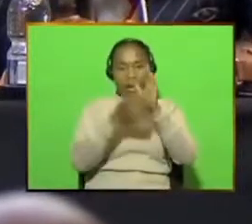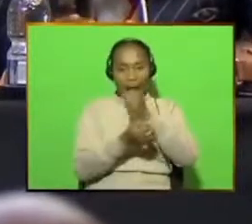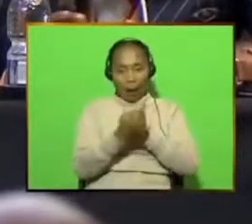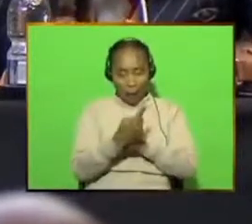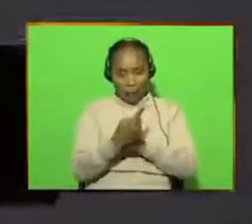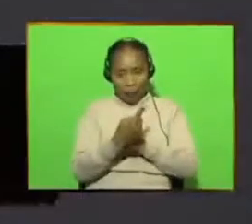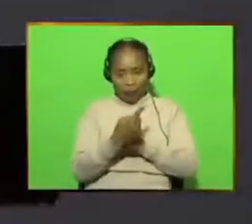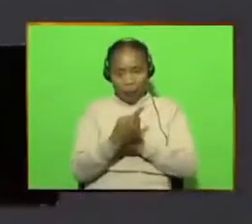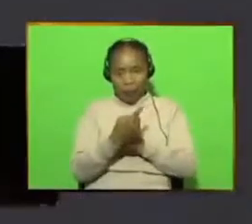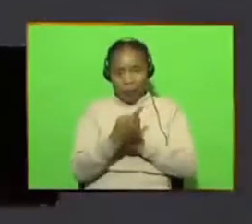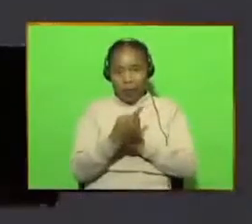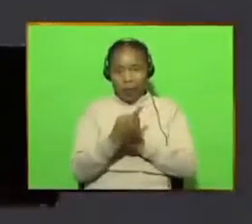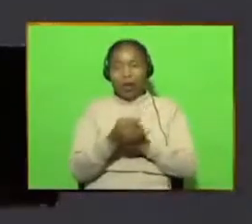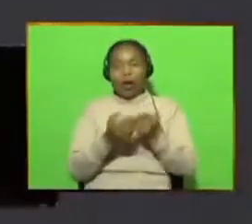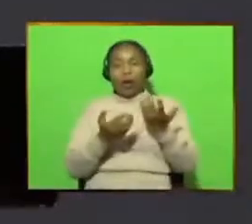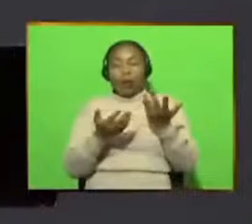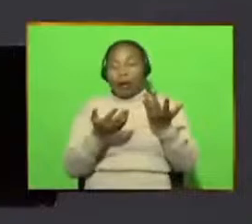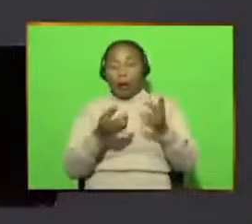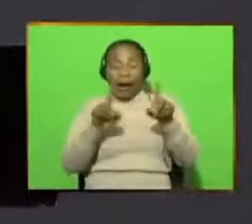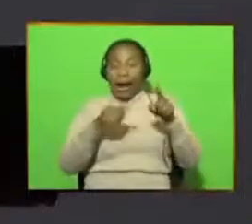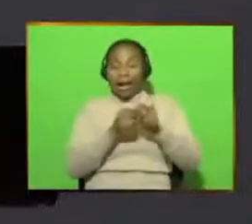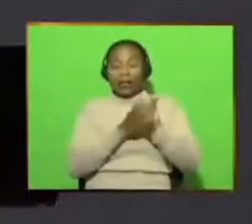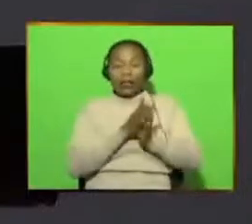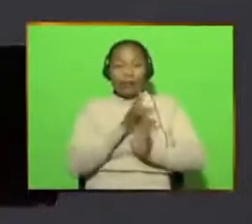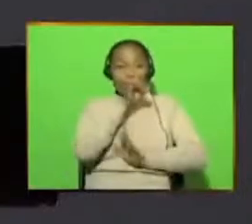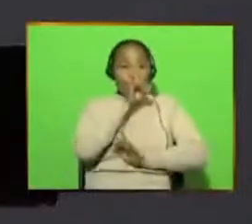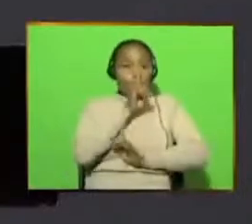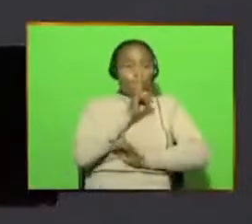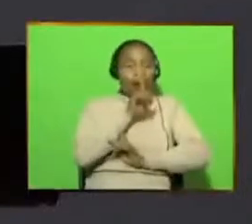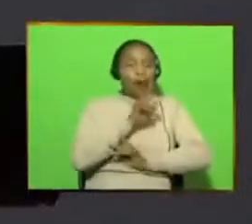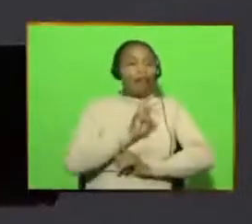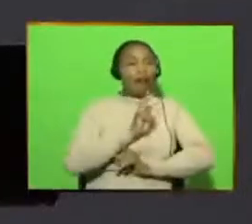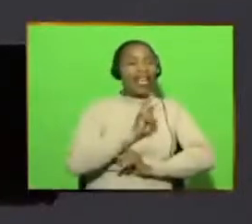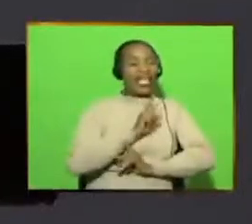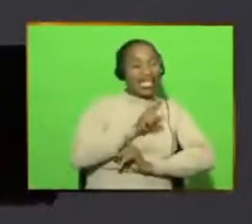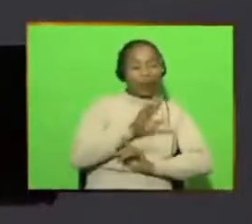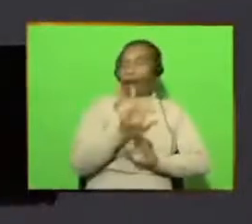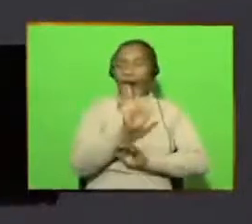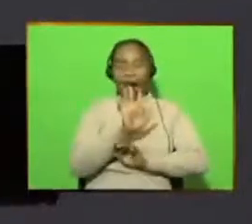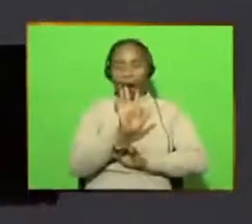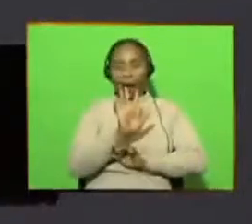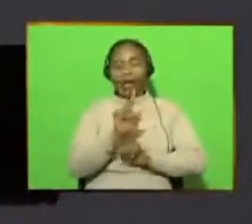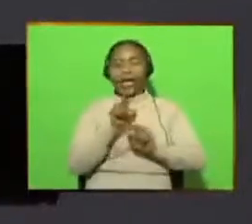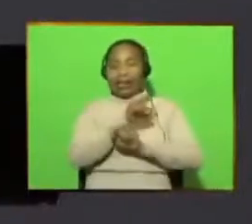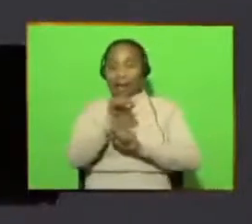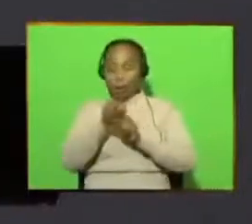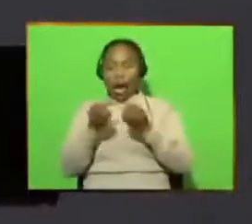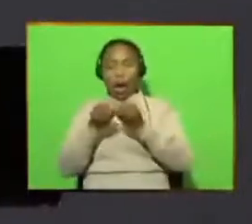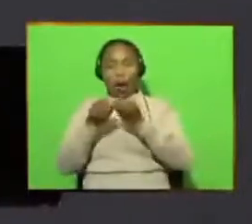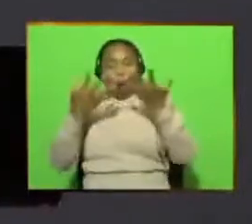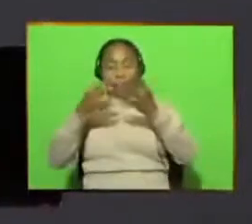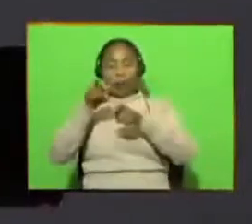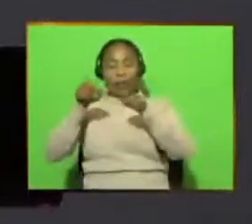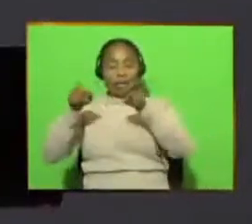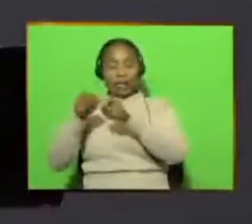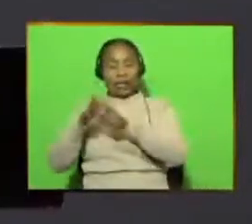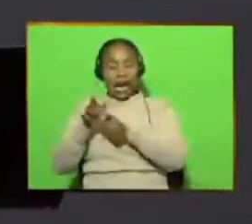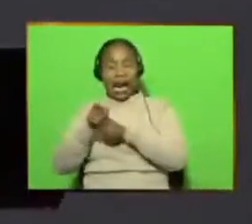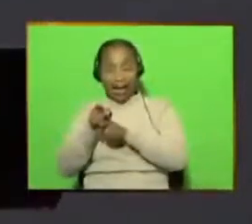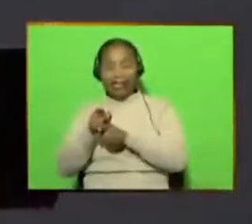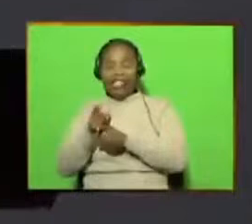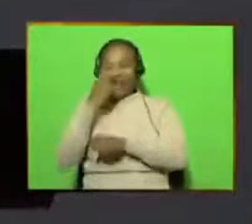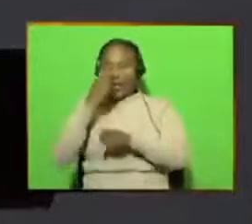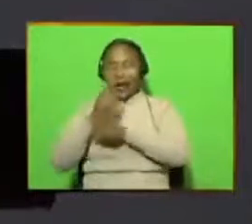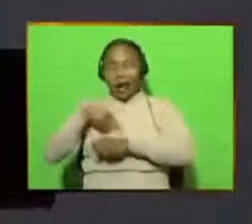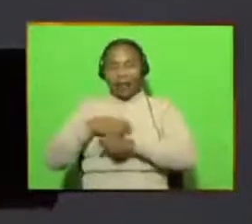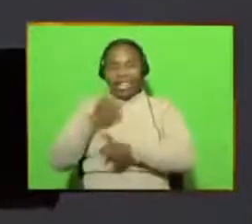be able to silence those voices. That is a lot of those who lead in difficult times, but will